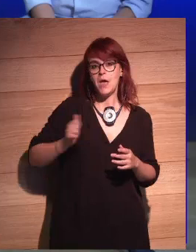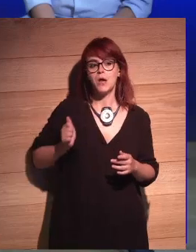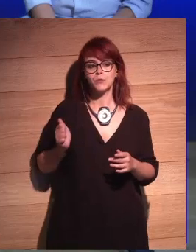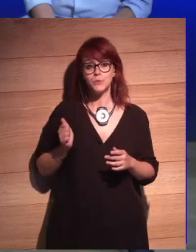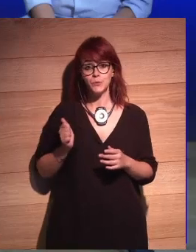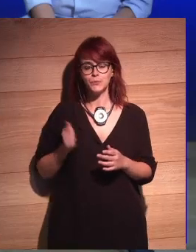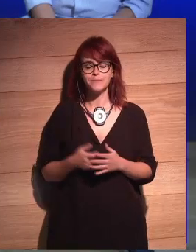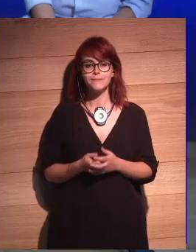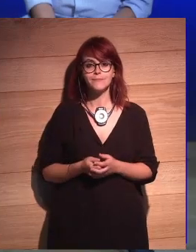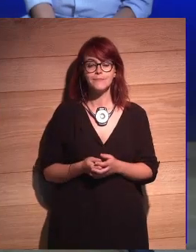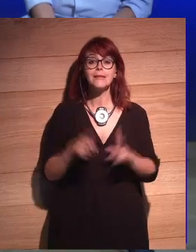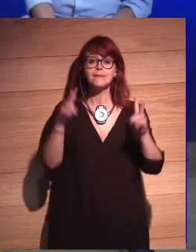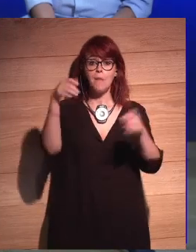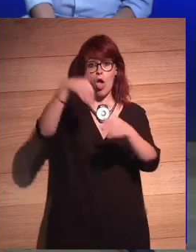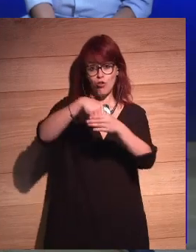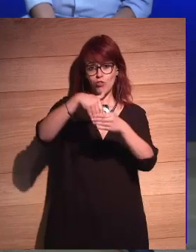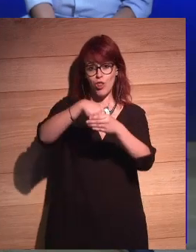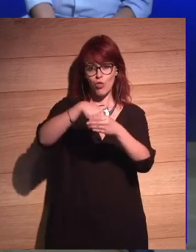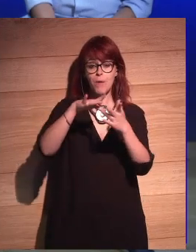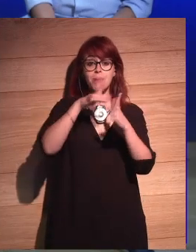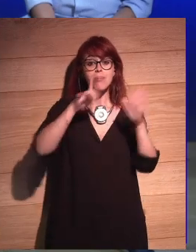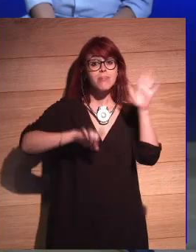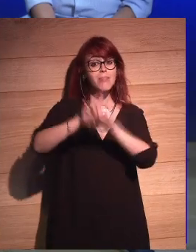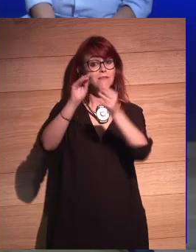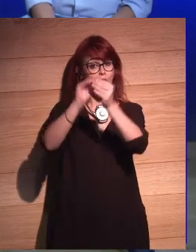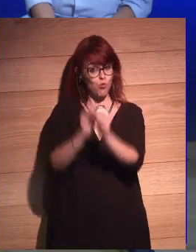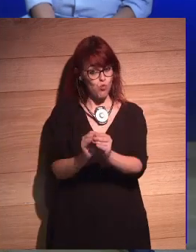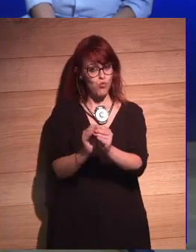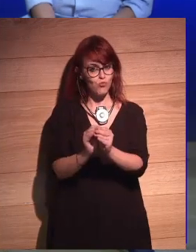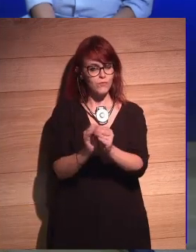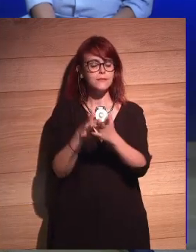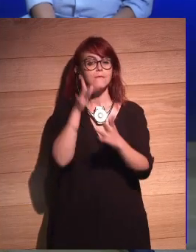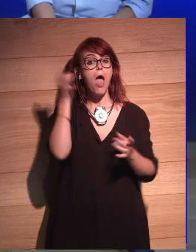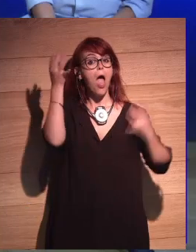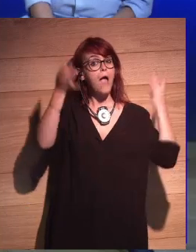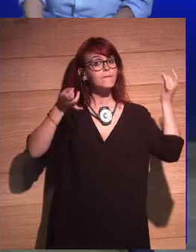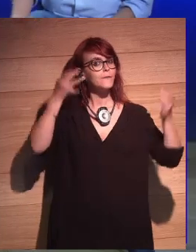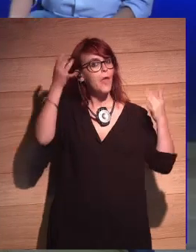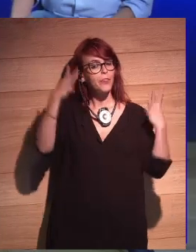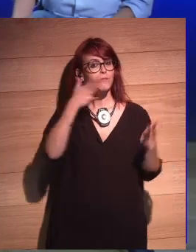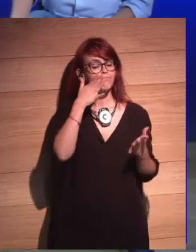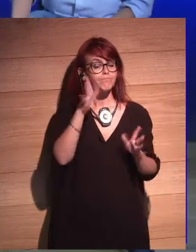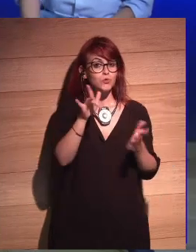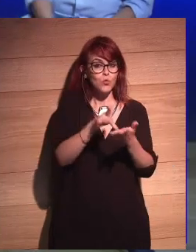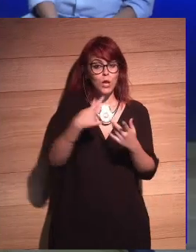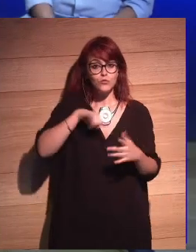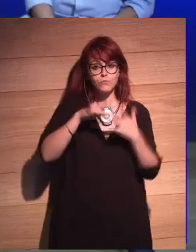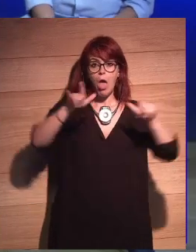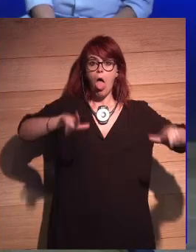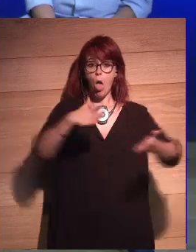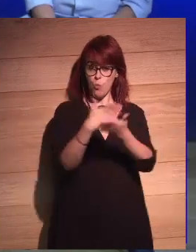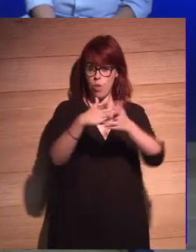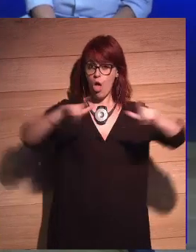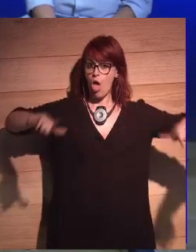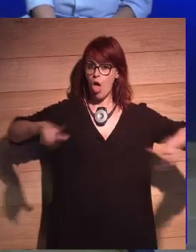Bien. Well, I'll do it in Spanish, if you don't mind. Well, everything that has to do with content and content development is